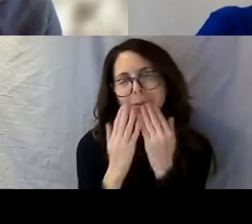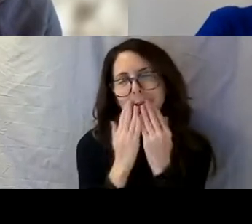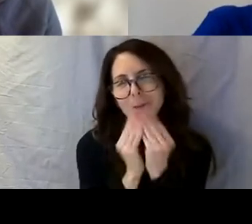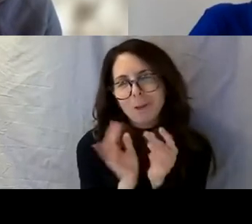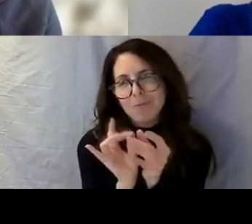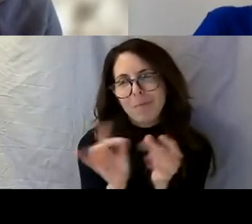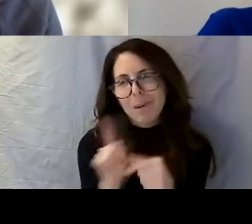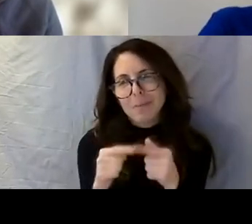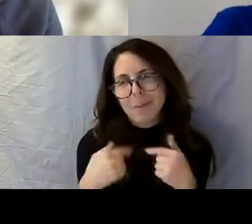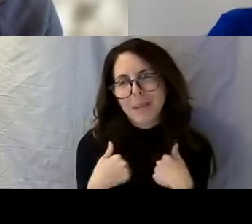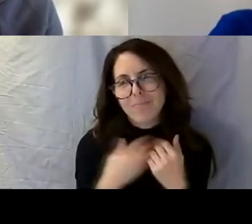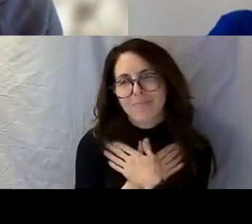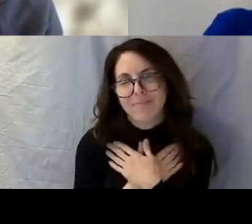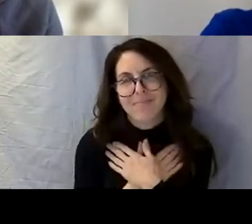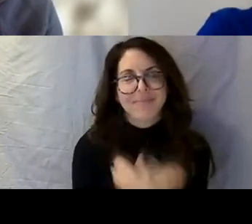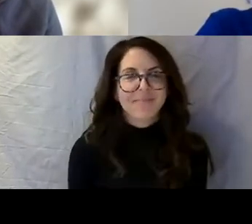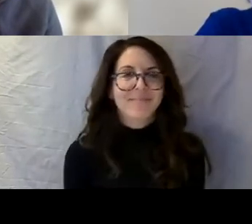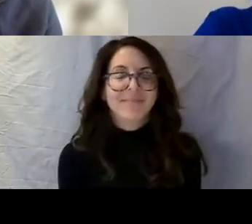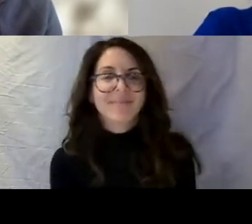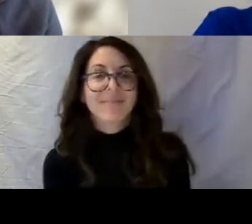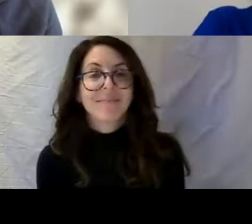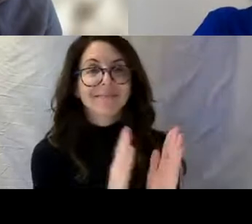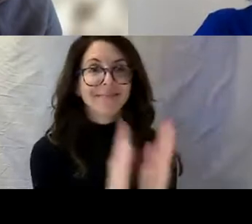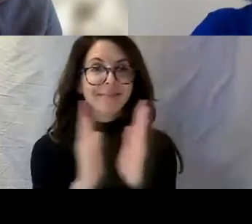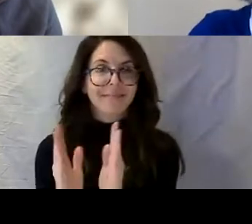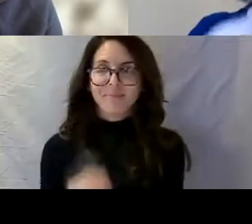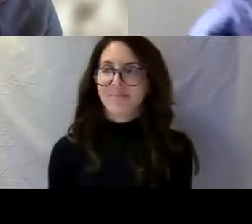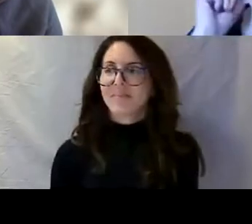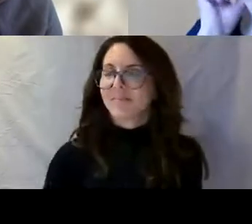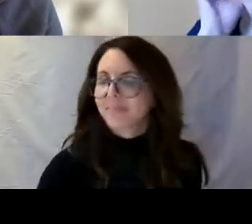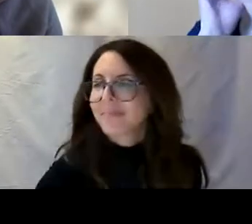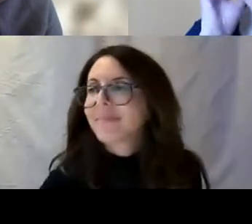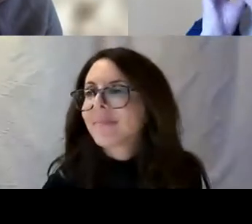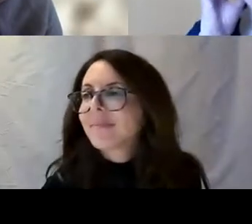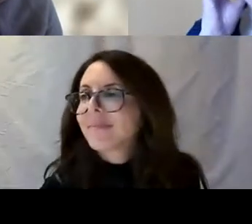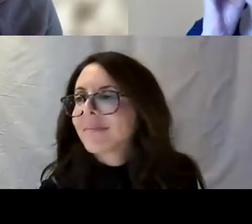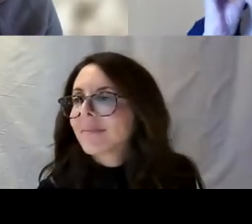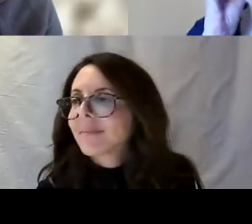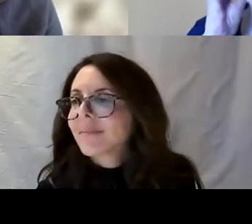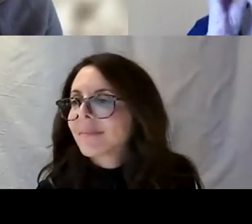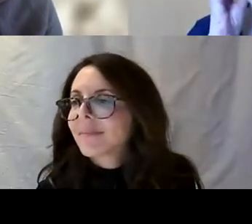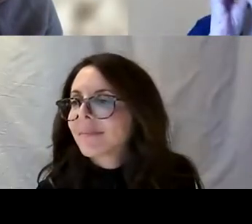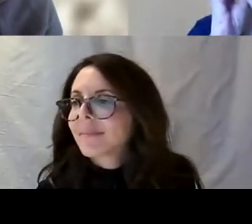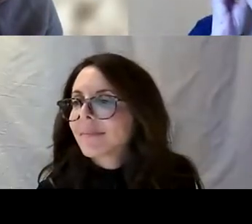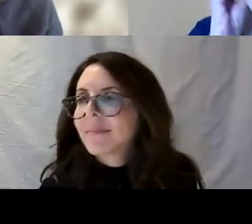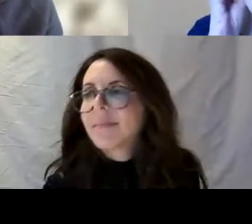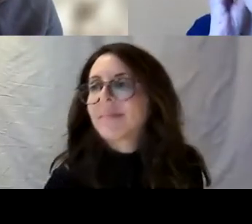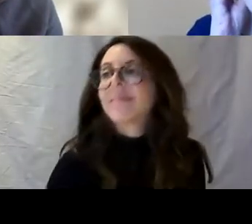very lovely. Our next panelist kind of illustrates everything we've been talking